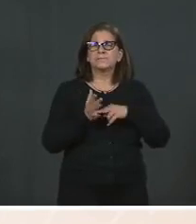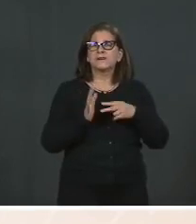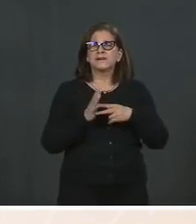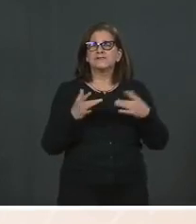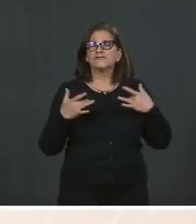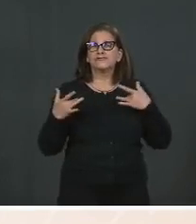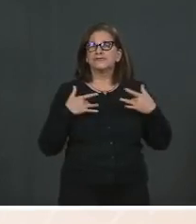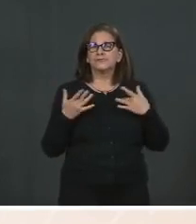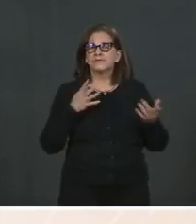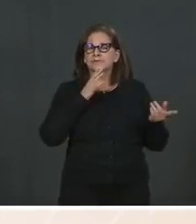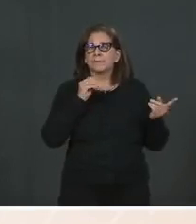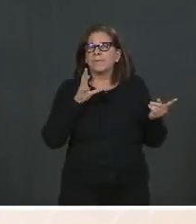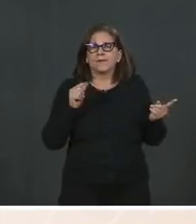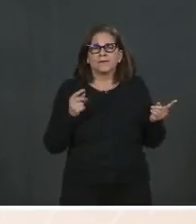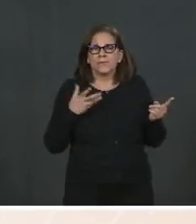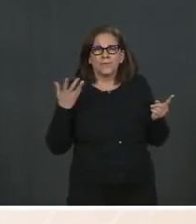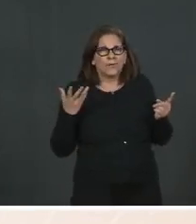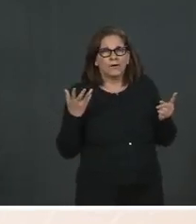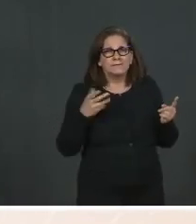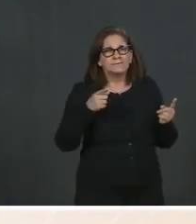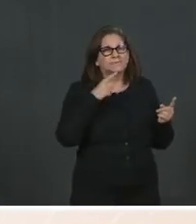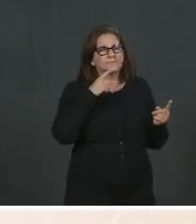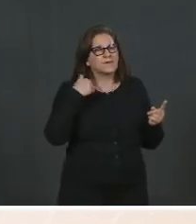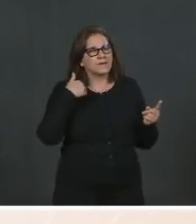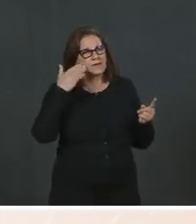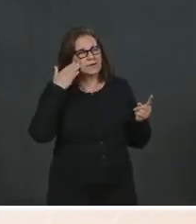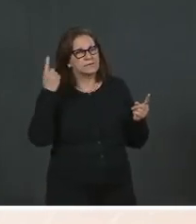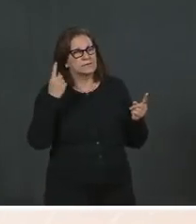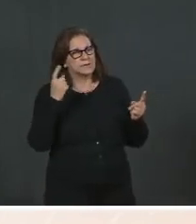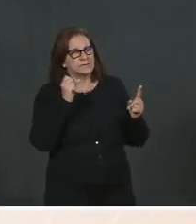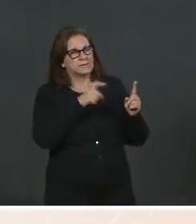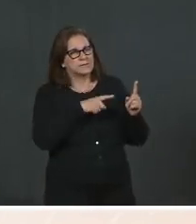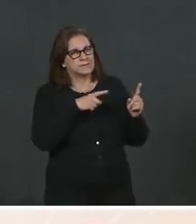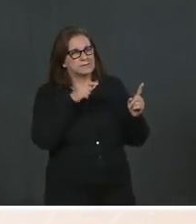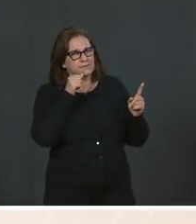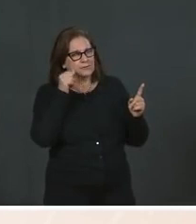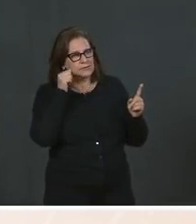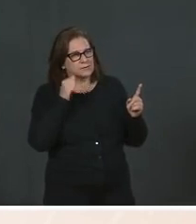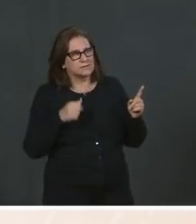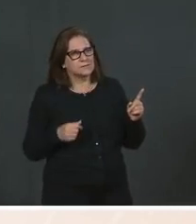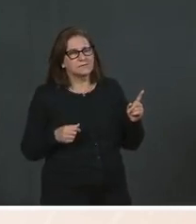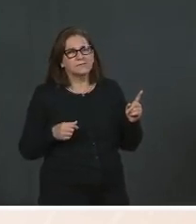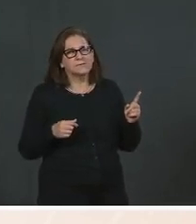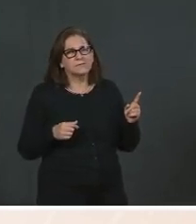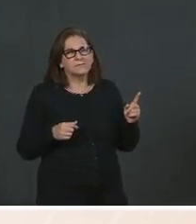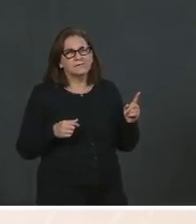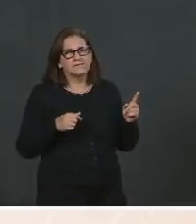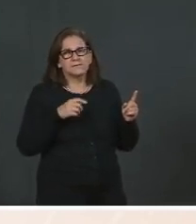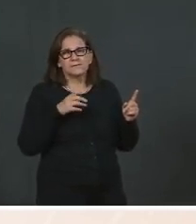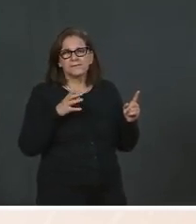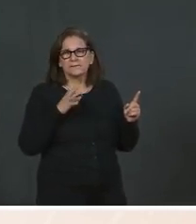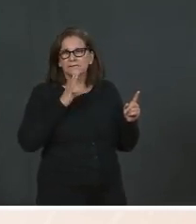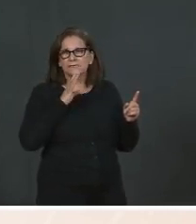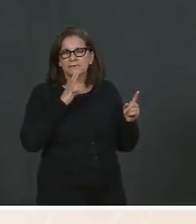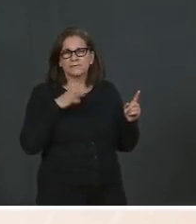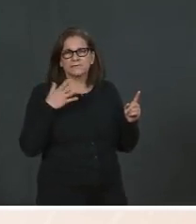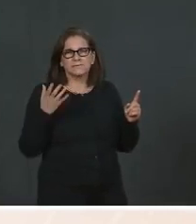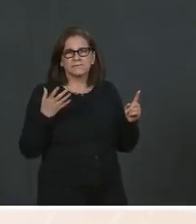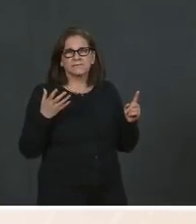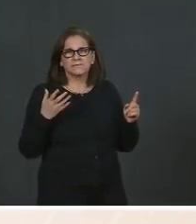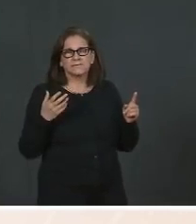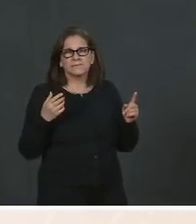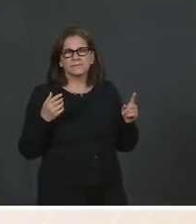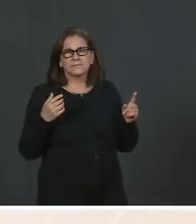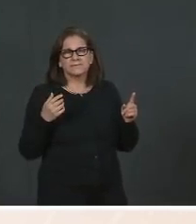Concerned about, I know he was asked a question yesterday. Between China, the 25 years long-term agreement between China